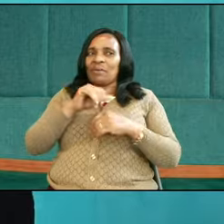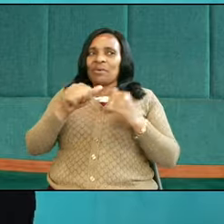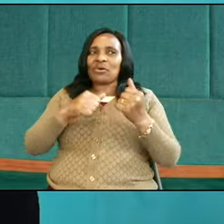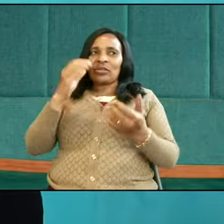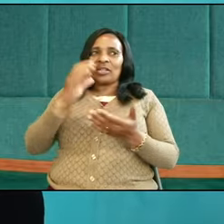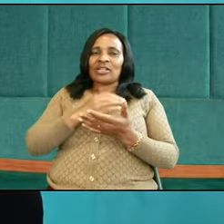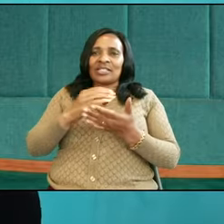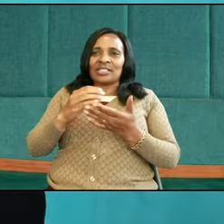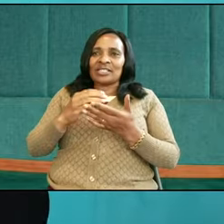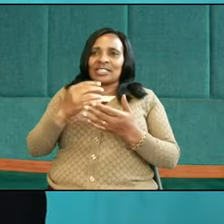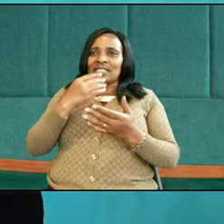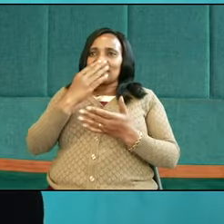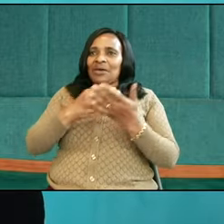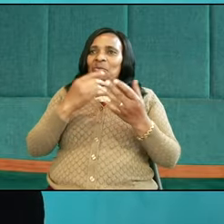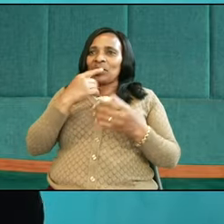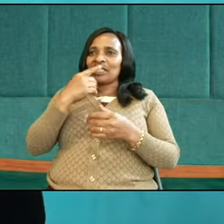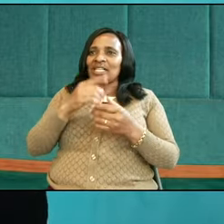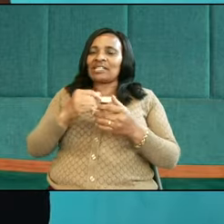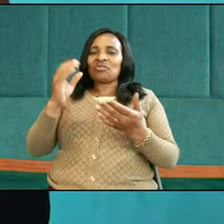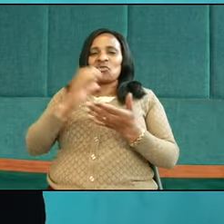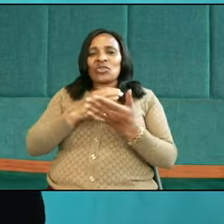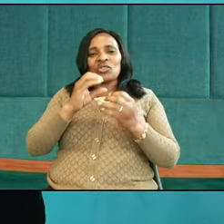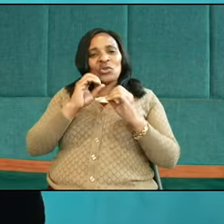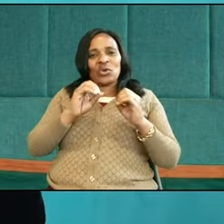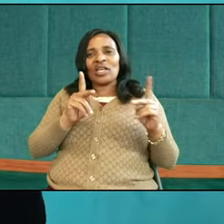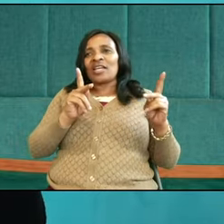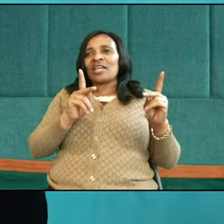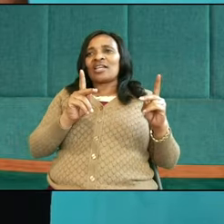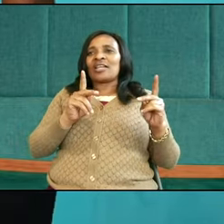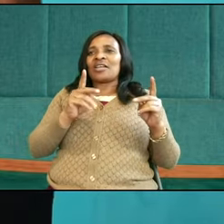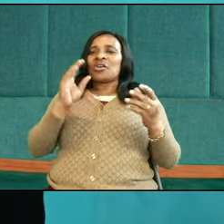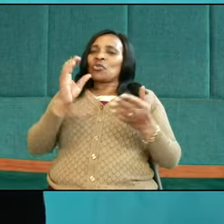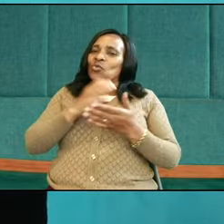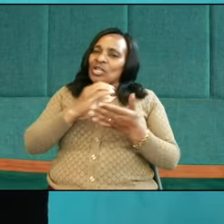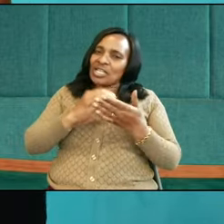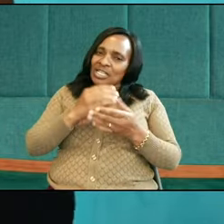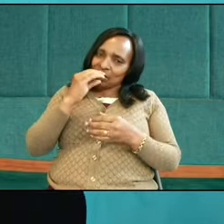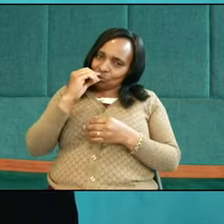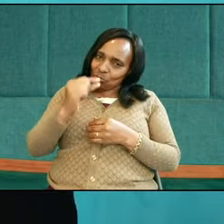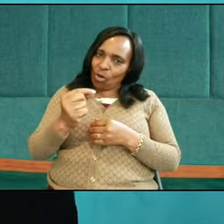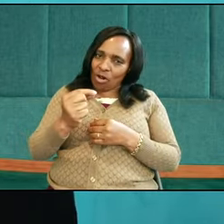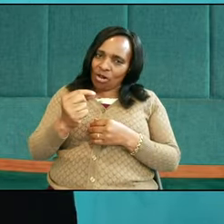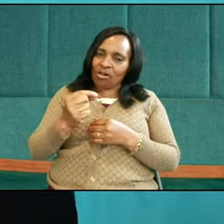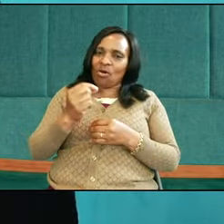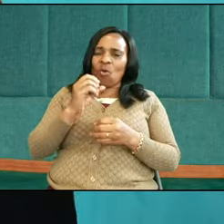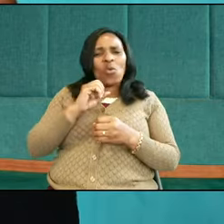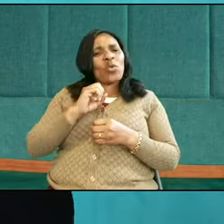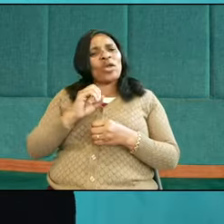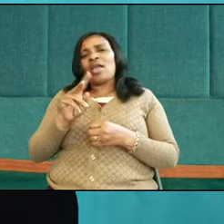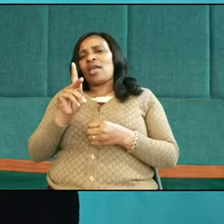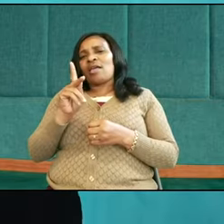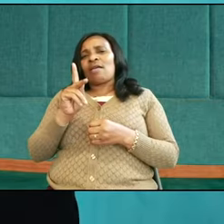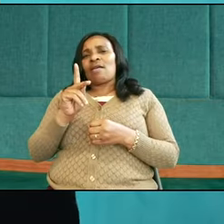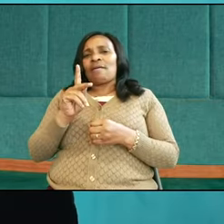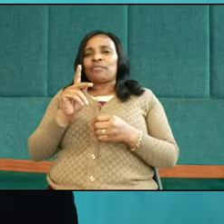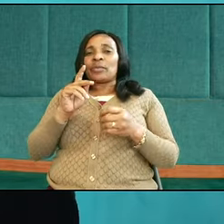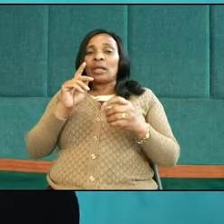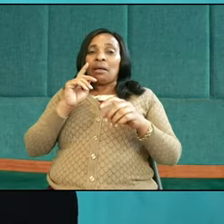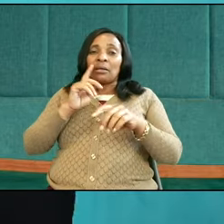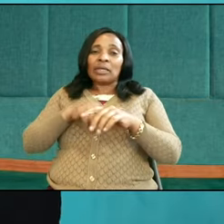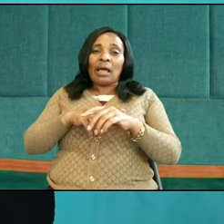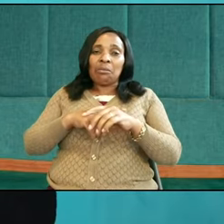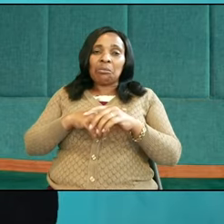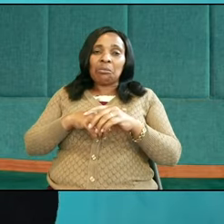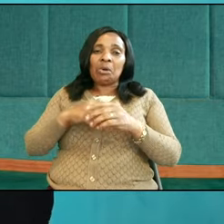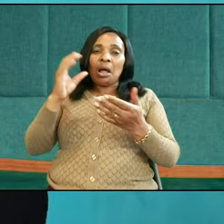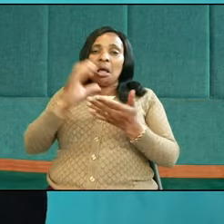Like someone just, you know what, drinking is okay, drink in moderation, it's all right. That's someone's values. And when they're drunk, they do not engage